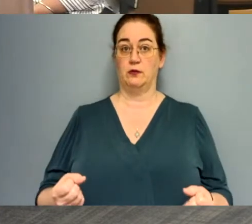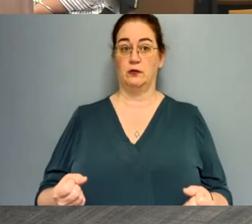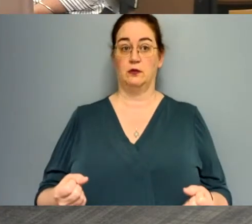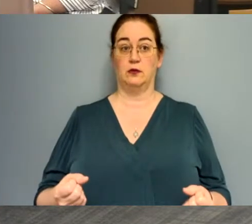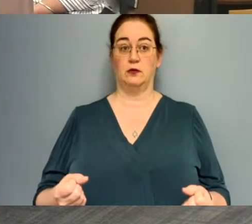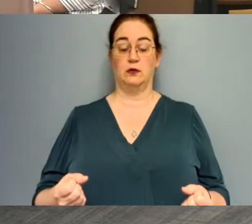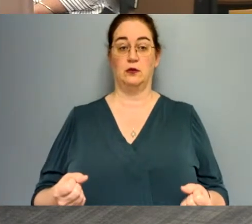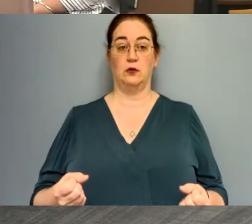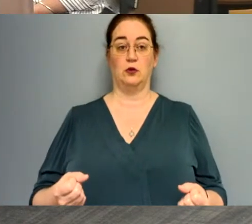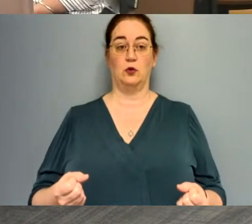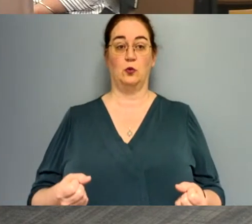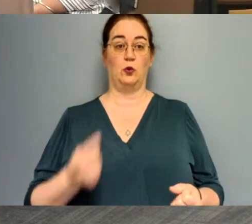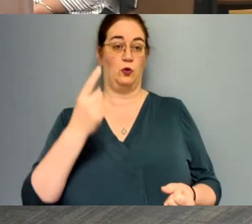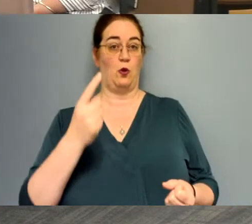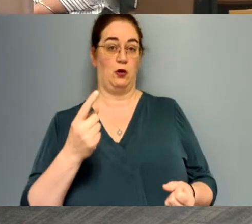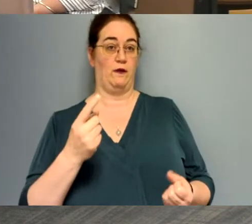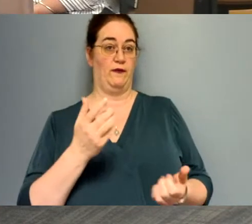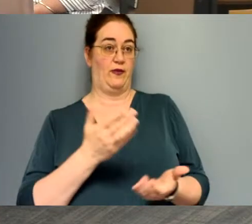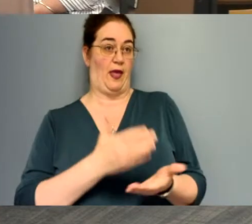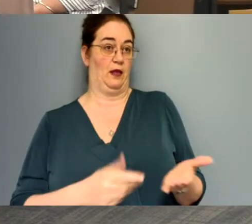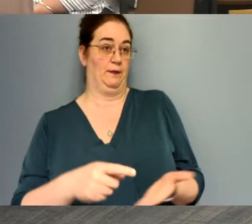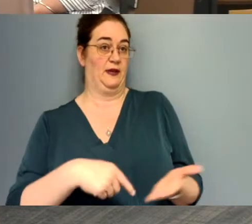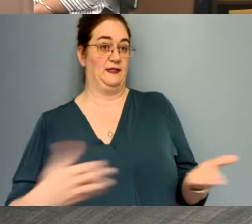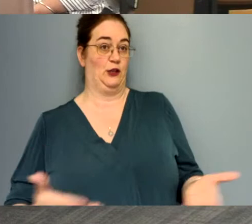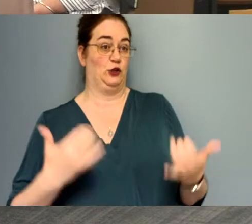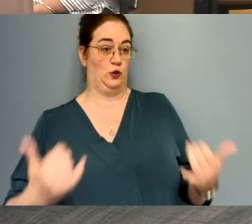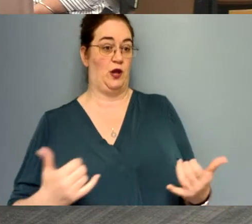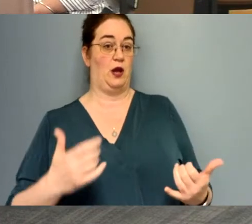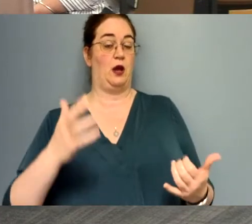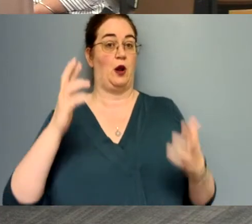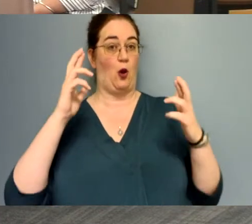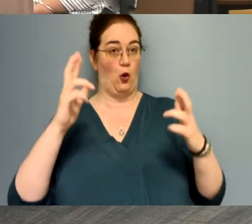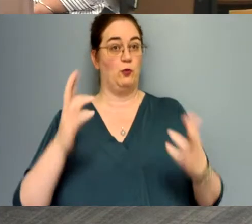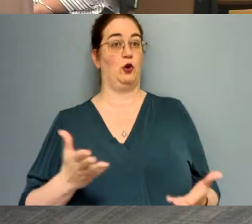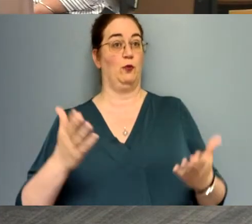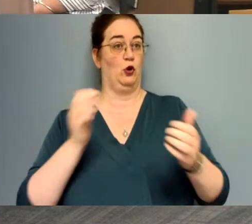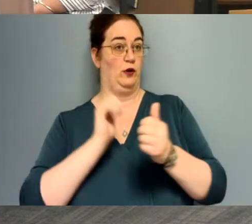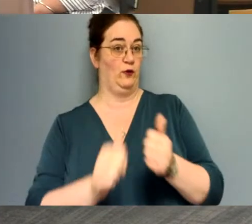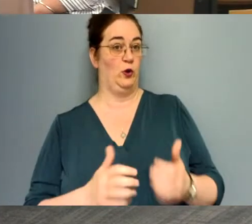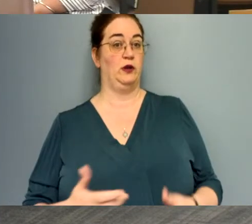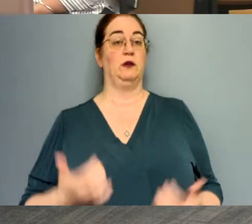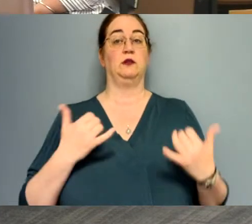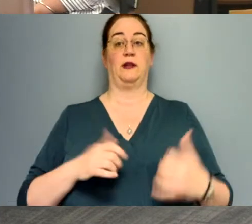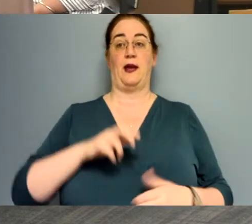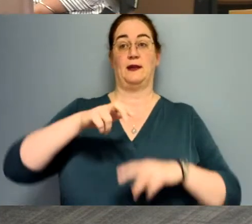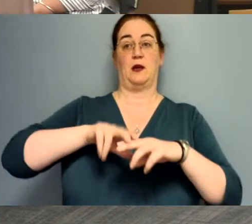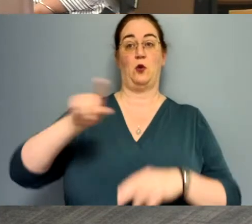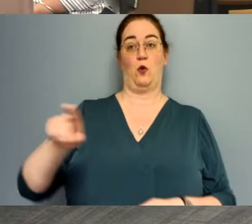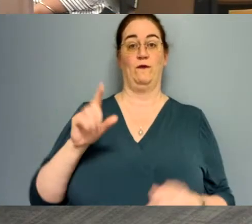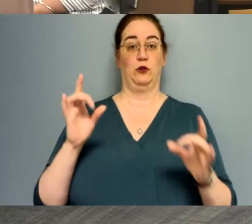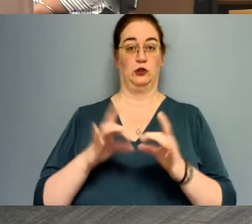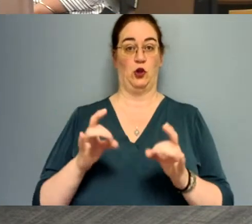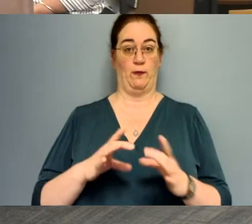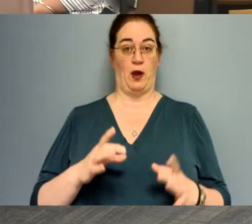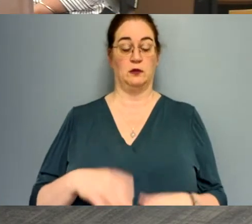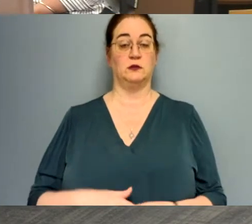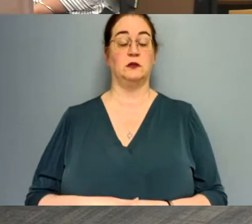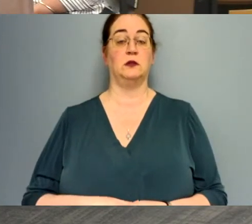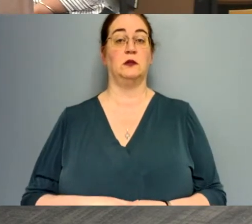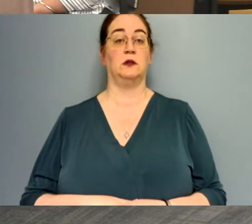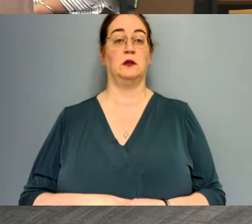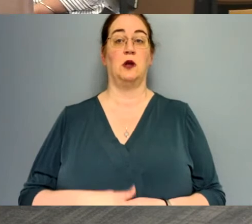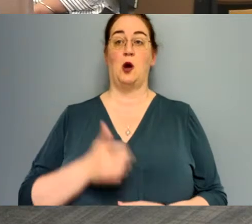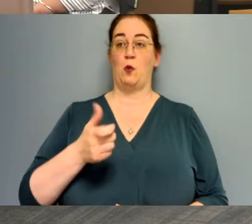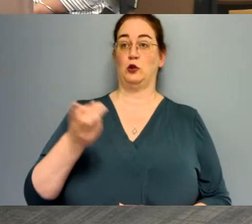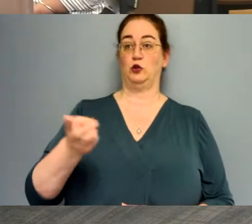one of the elements here today, and I hope that you'll put it forward. Today I sat over in the Starbucks and watched